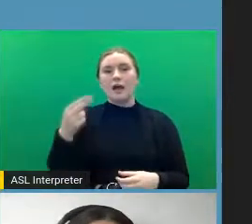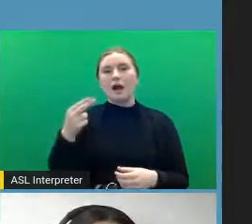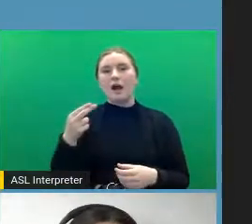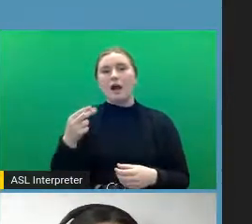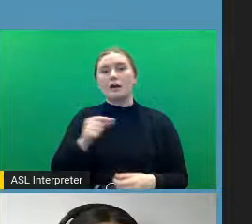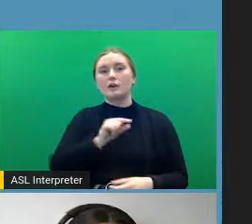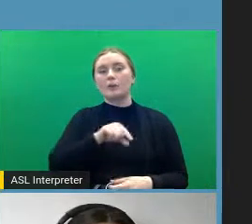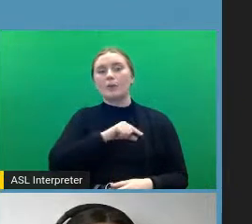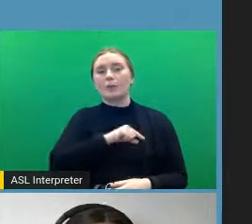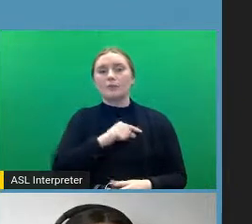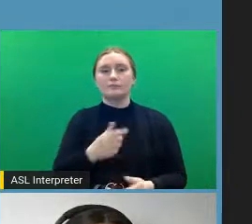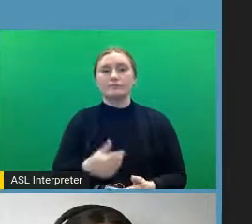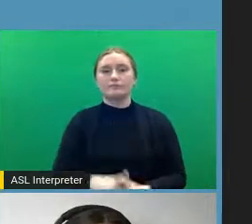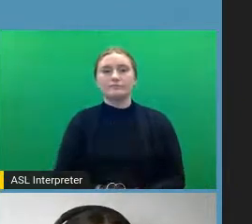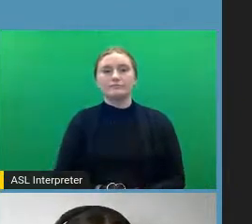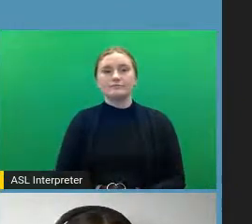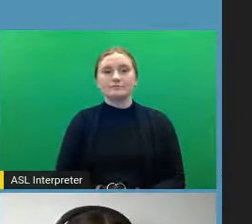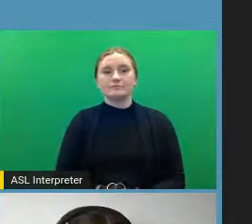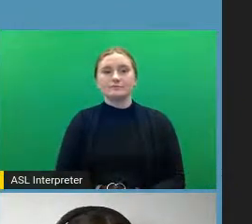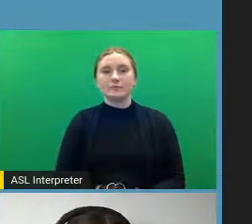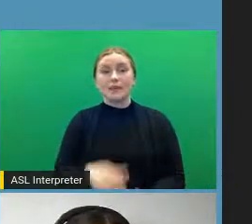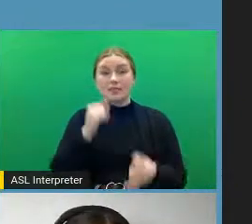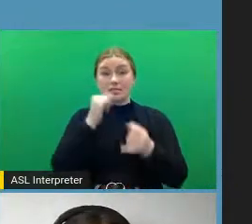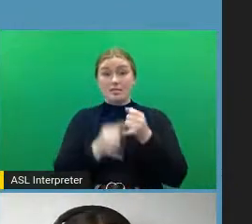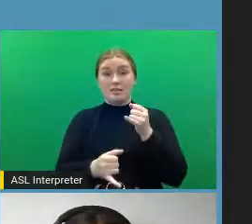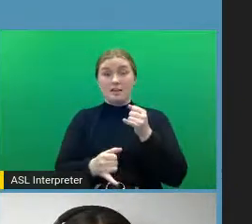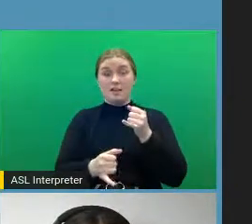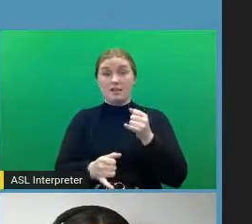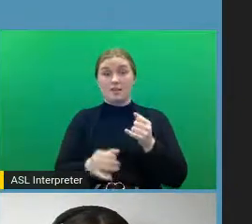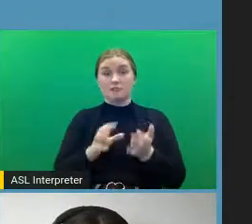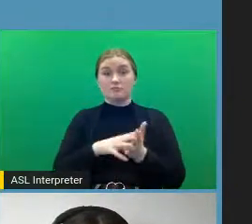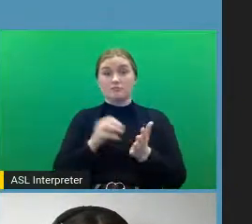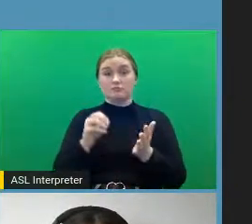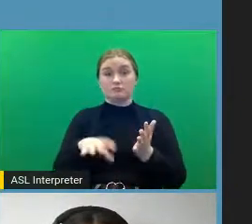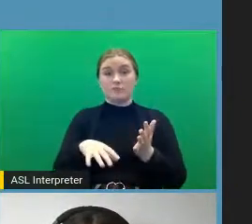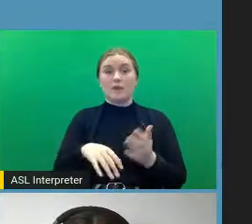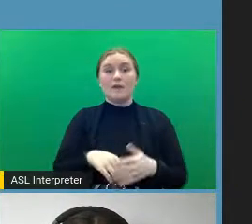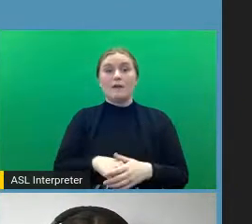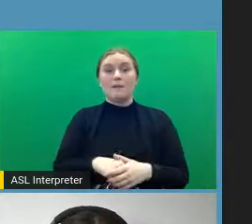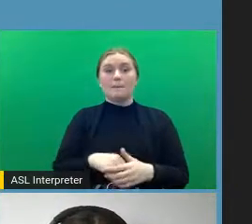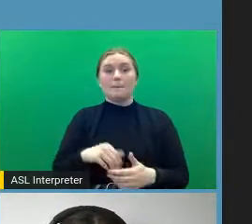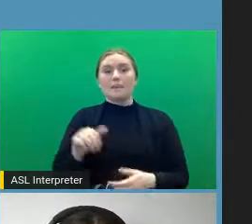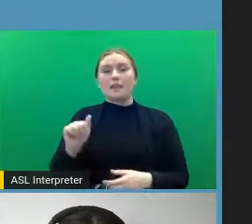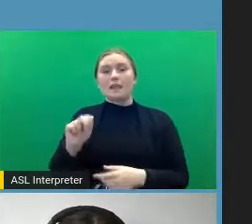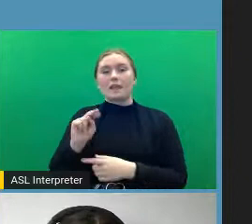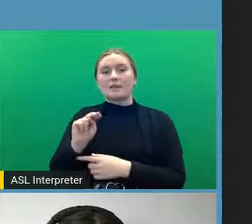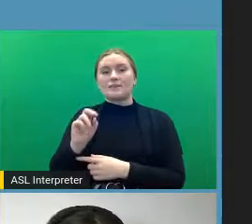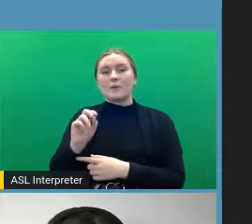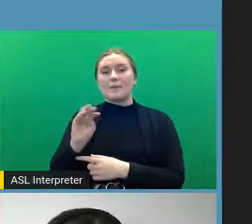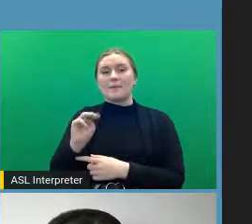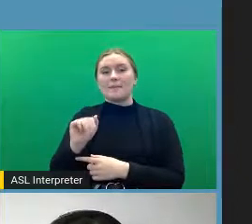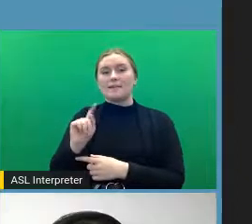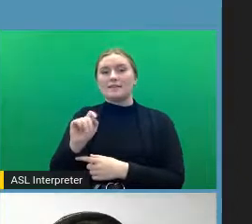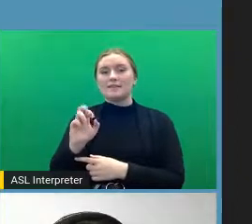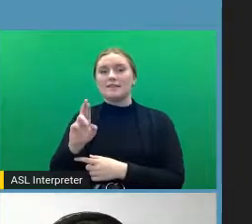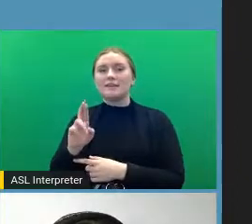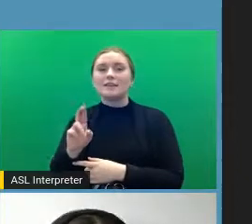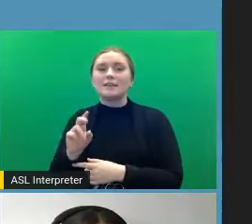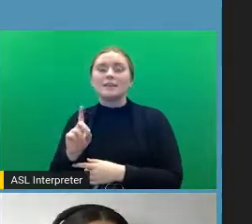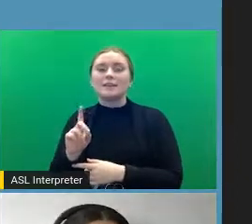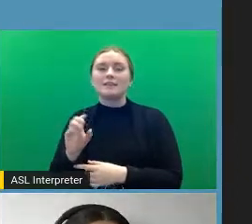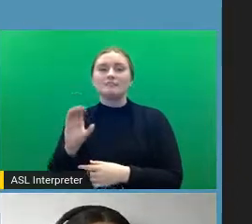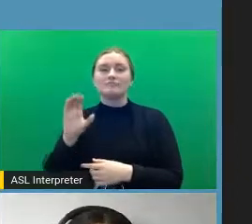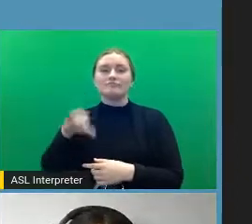little bit. And then lastly, just a note, animated ASL robots do not sufficiently translate. Work with human